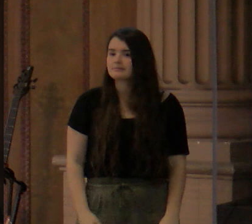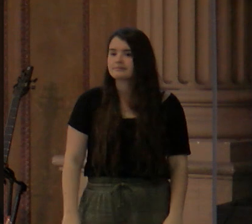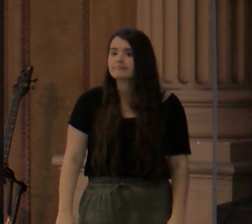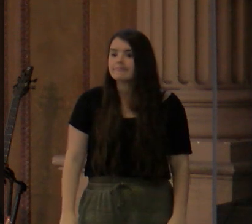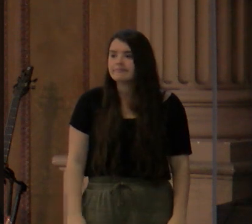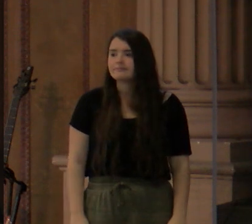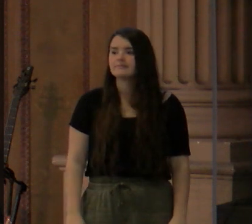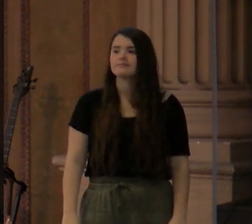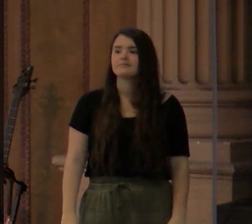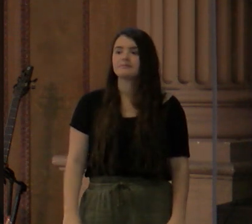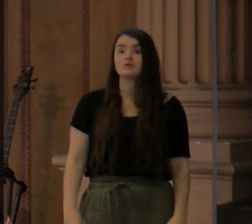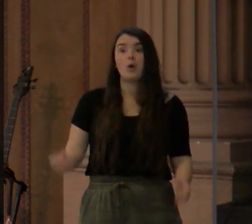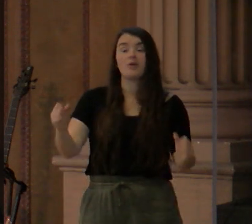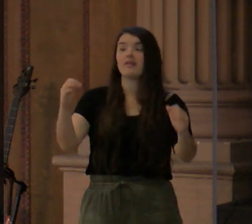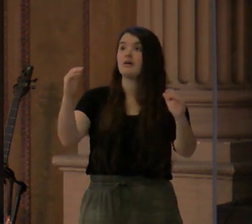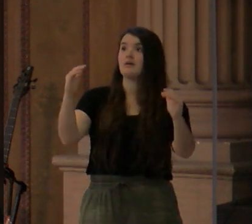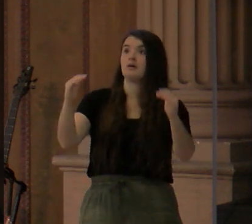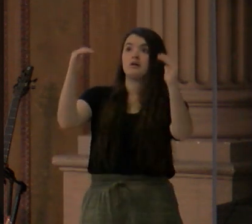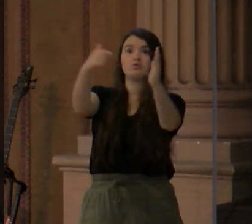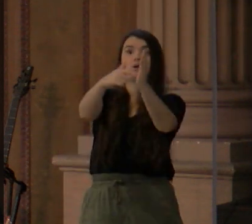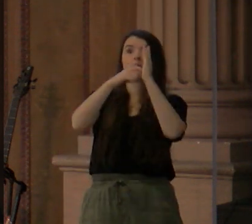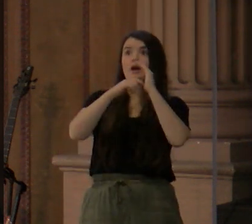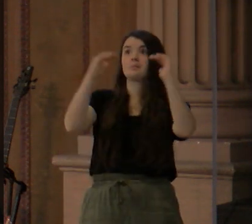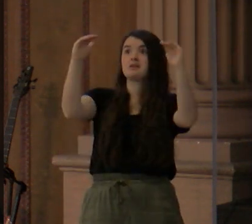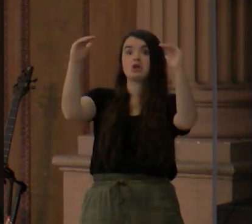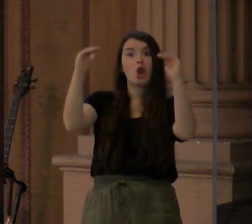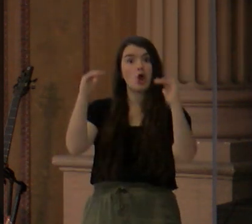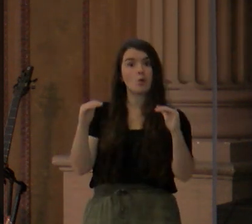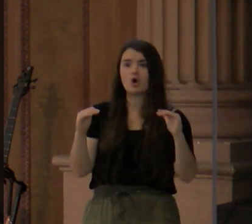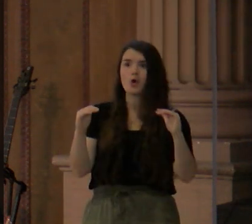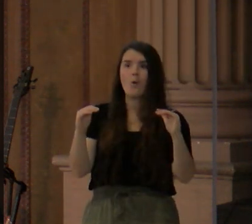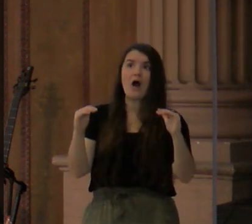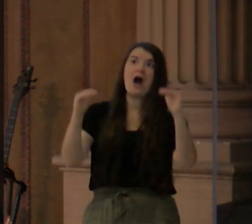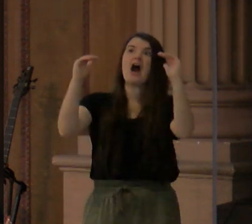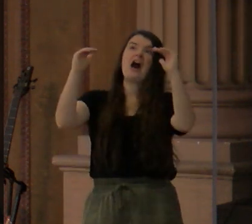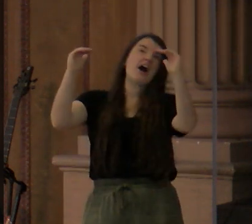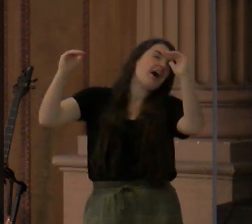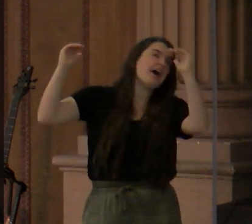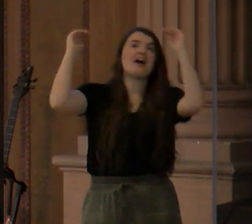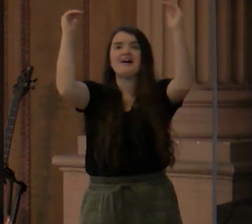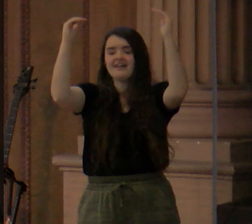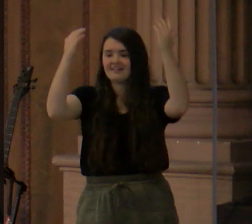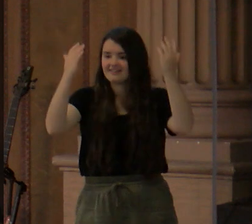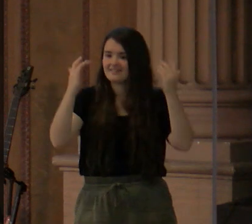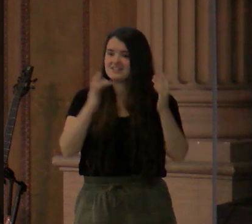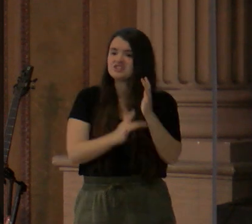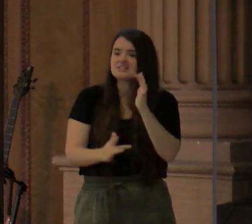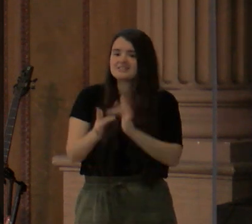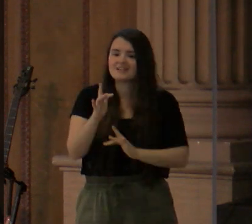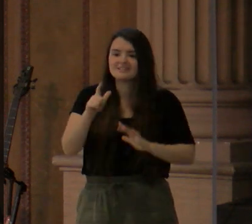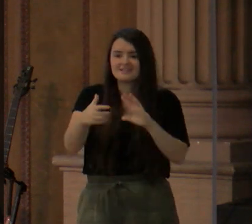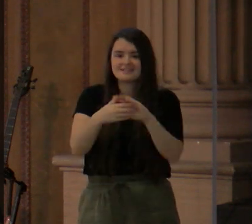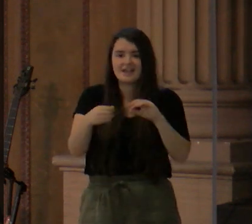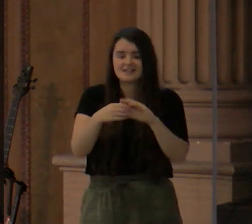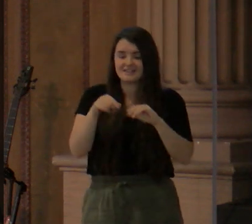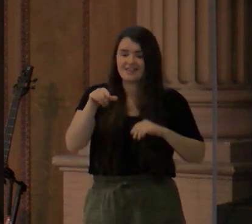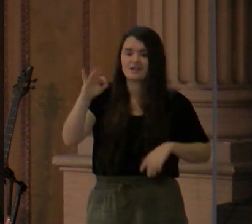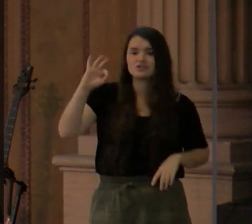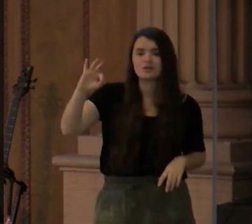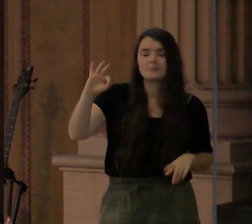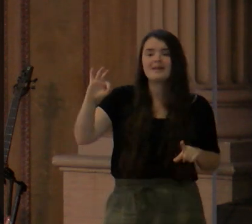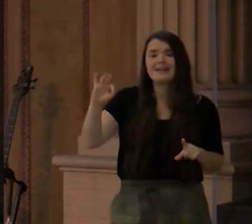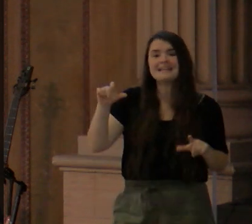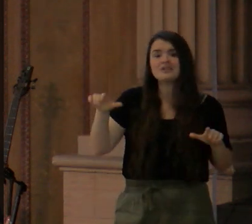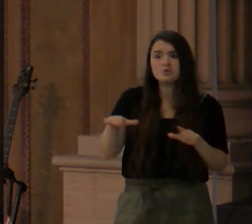lower the bar at all from the Old Testament. In fact, it makes it way higher. In fact, Jesus will say in the sermon that that's what he's doing. In Matthew